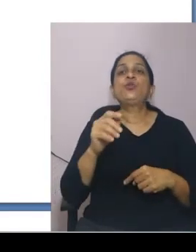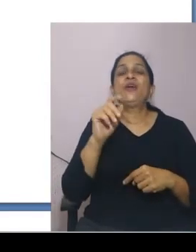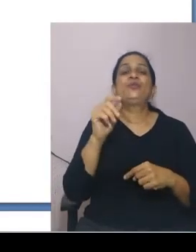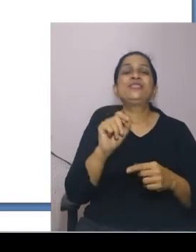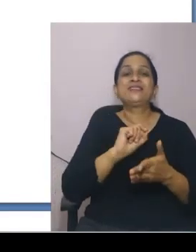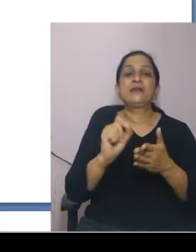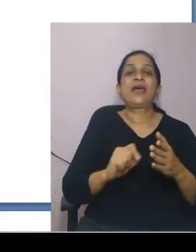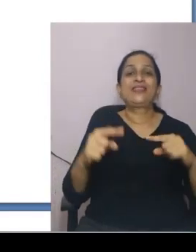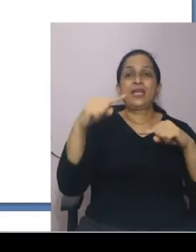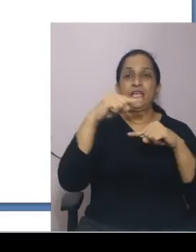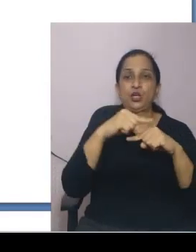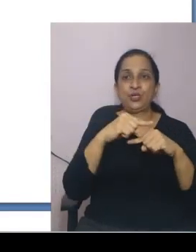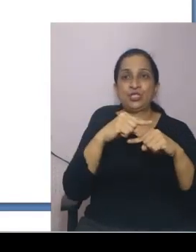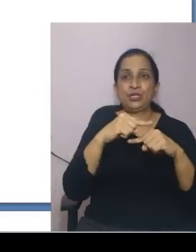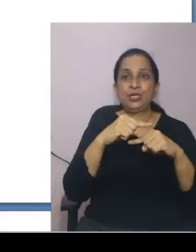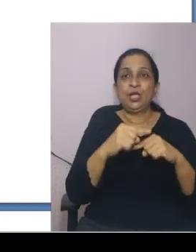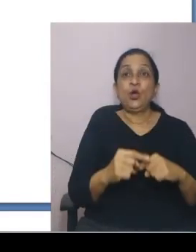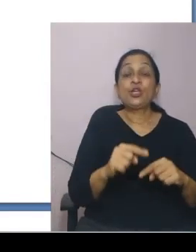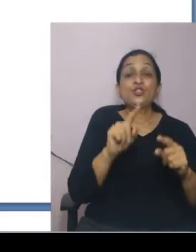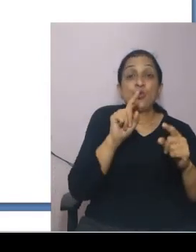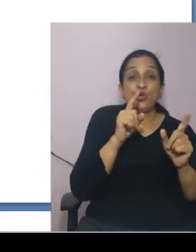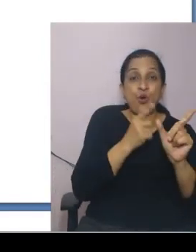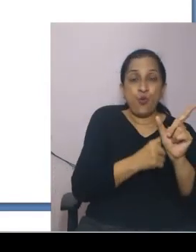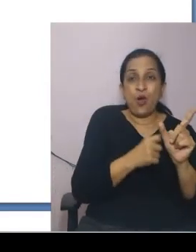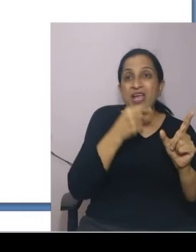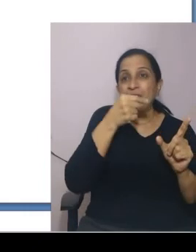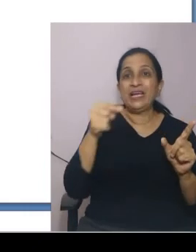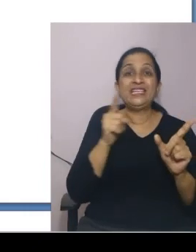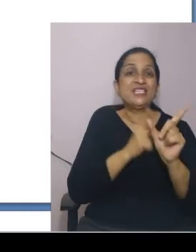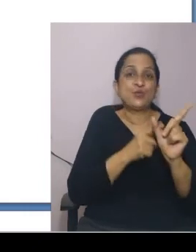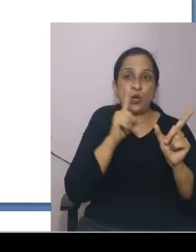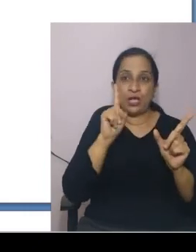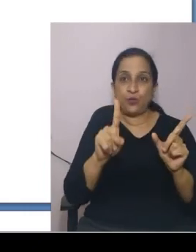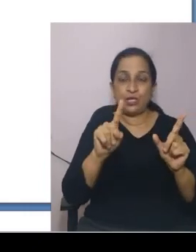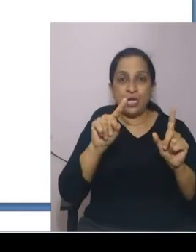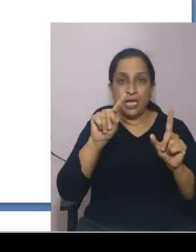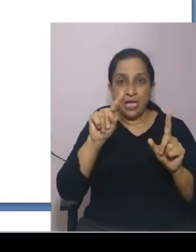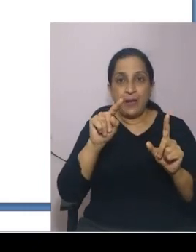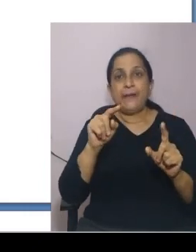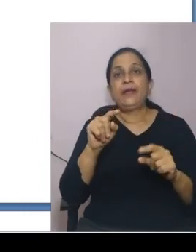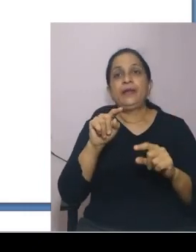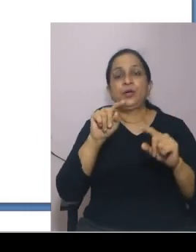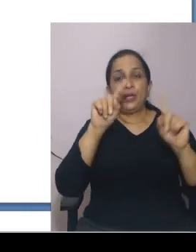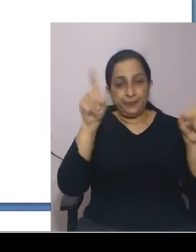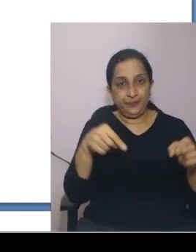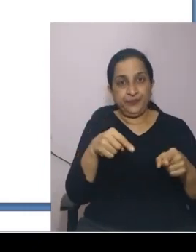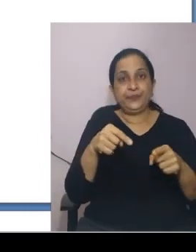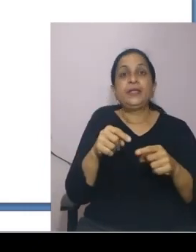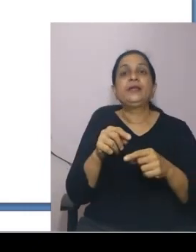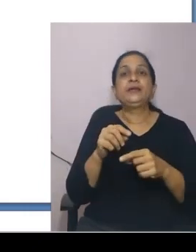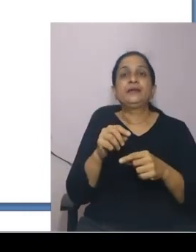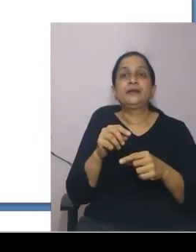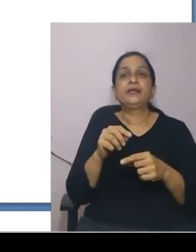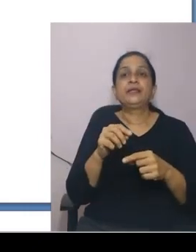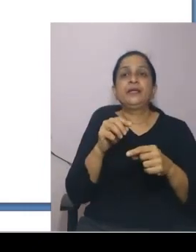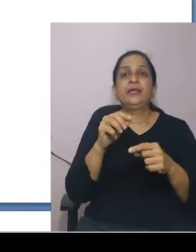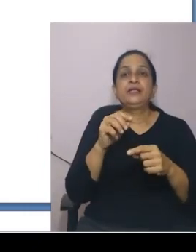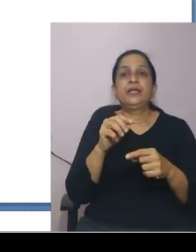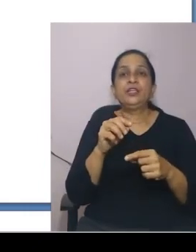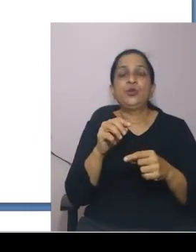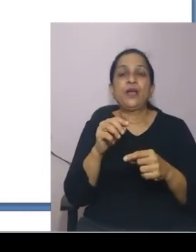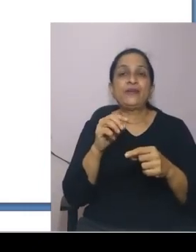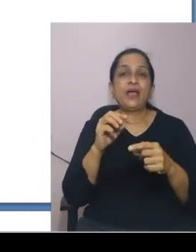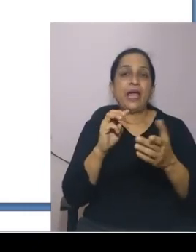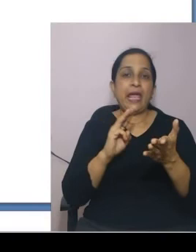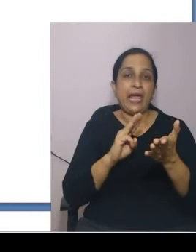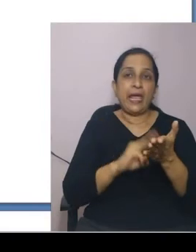remember the point is passing through 2 and 0, right? That is one point. Then we put our standard equation, y minus